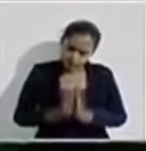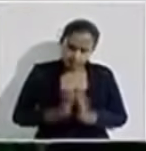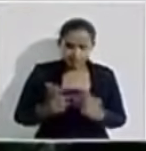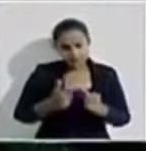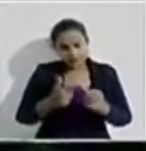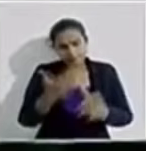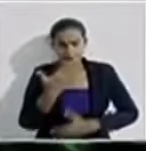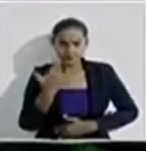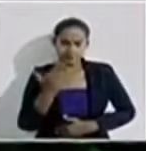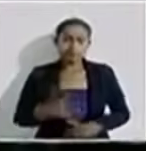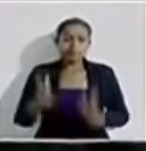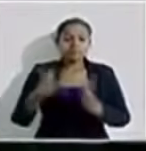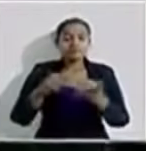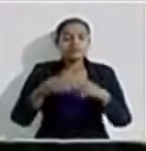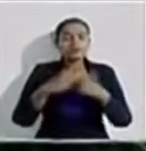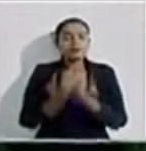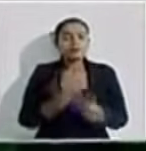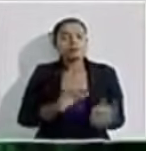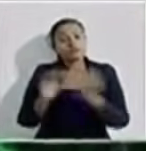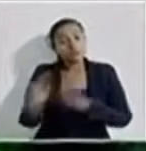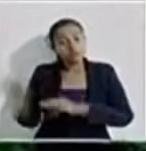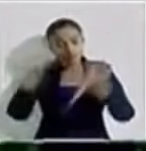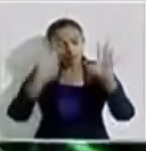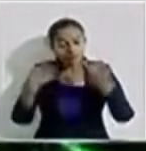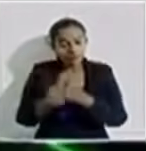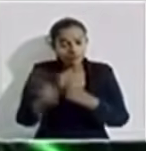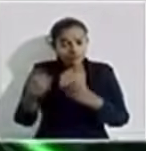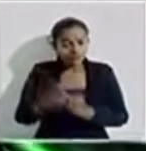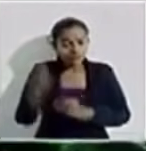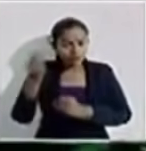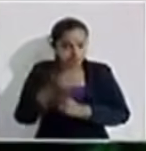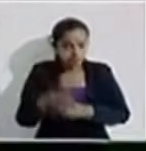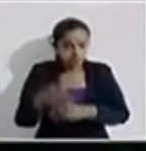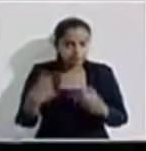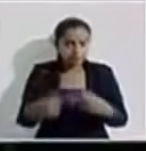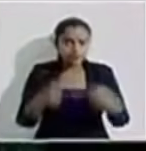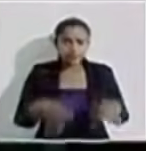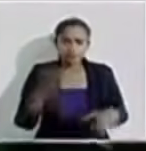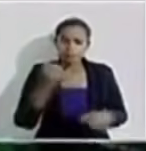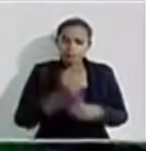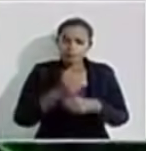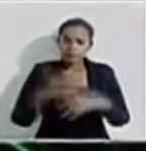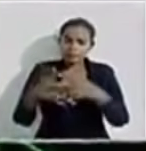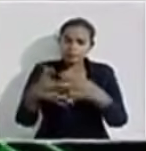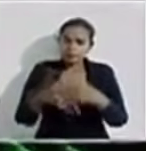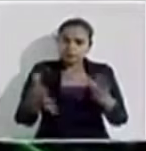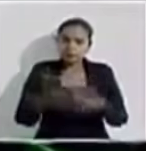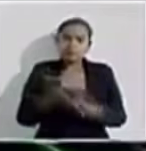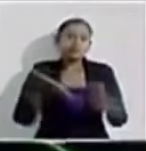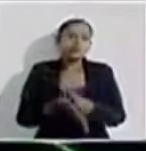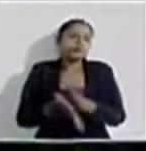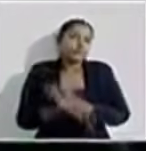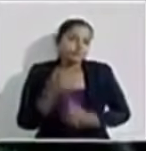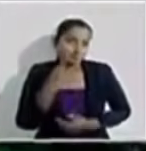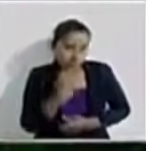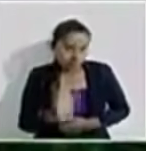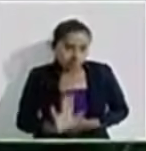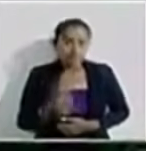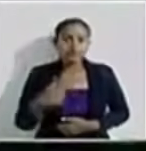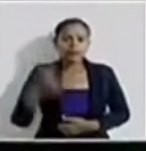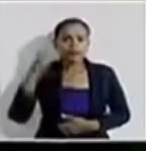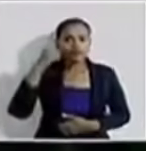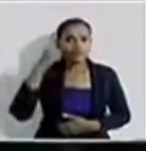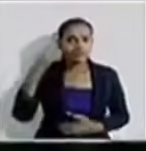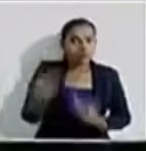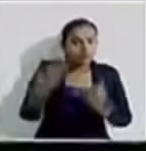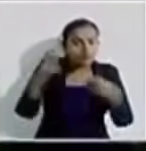cloud server, following which several government websites had crashed. It is suspected that the findings of a forensic audit on the